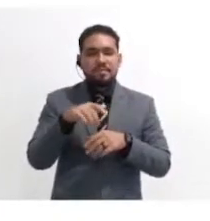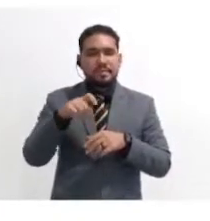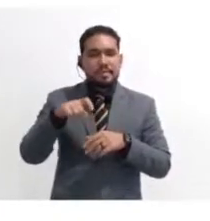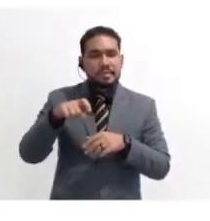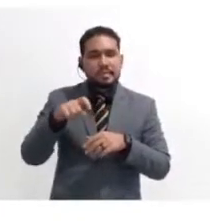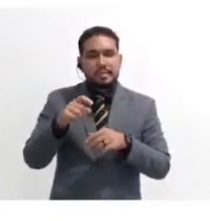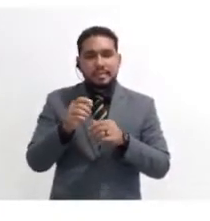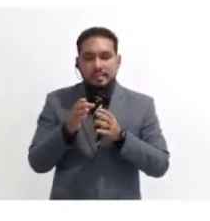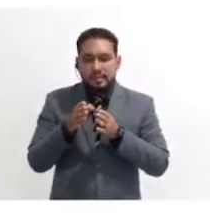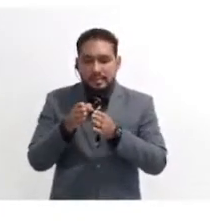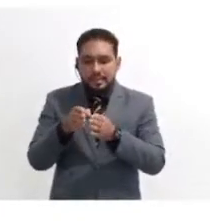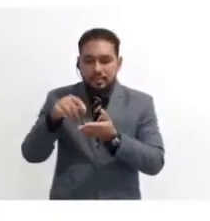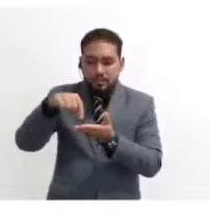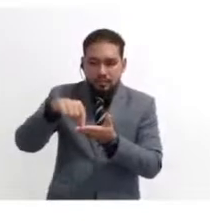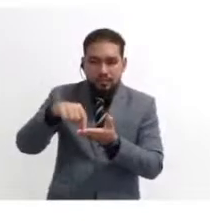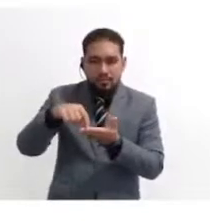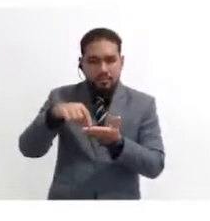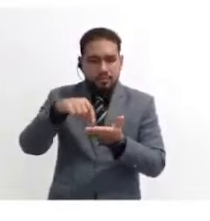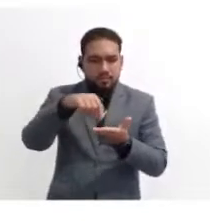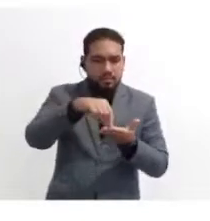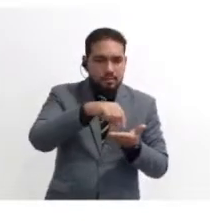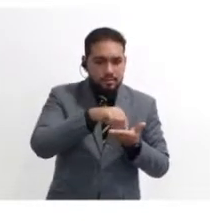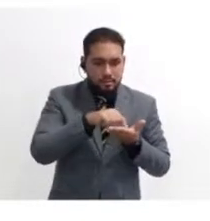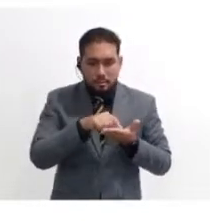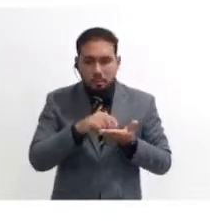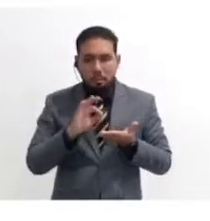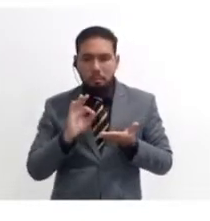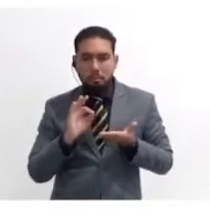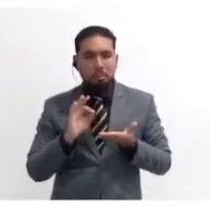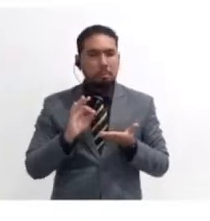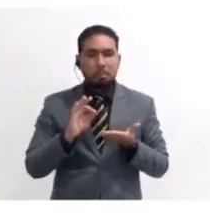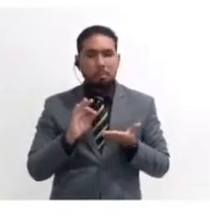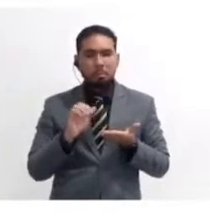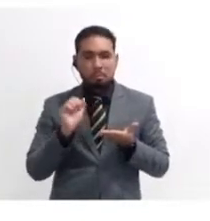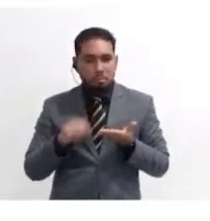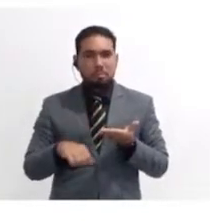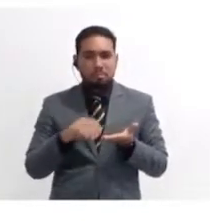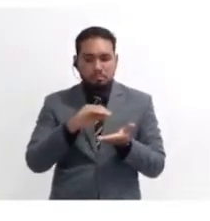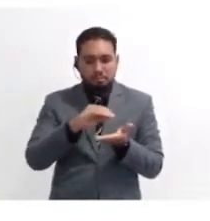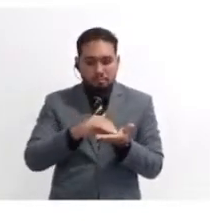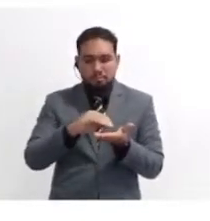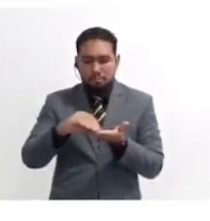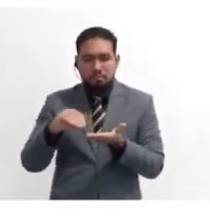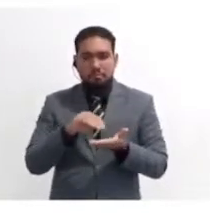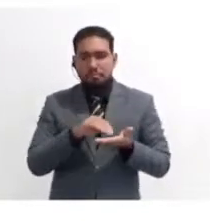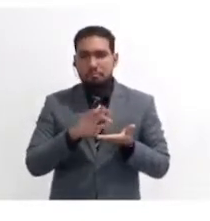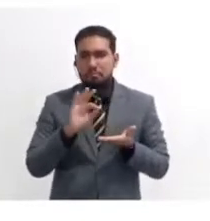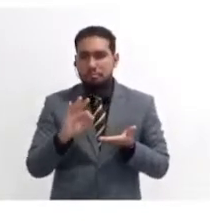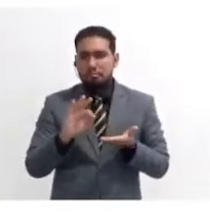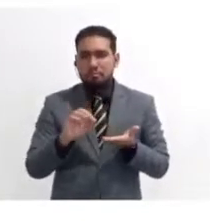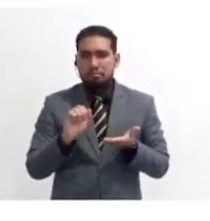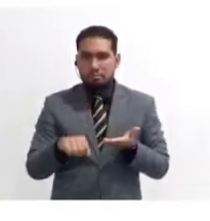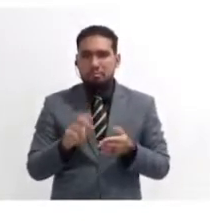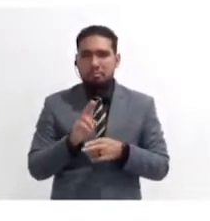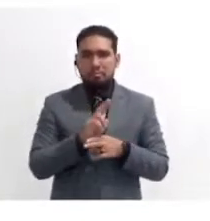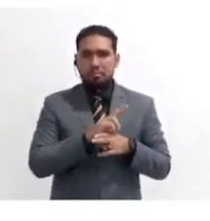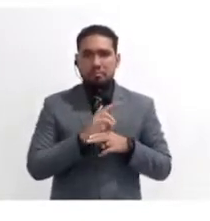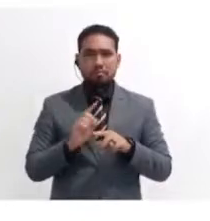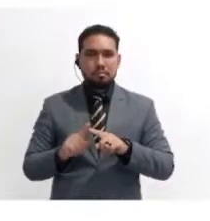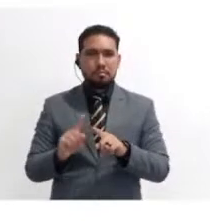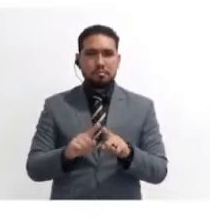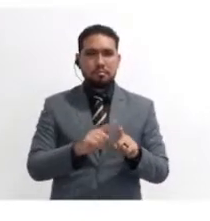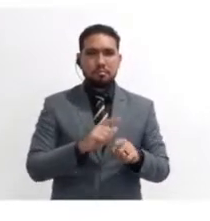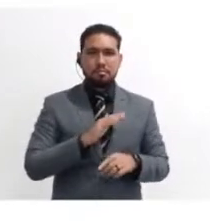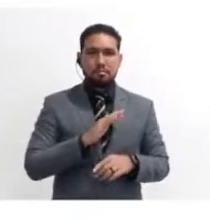need to be optimized, this is a very good package. And so it has been widely used